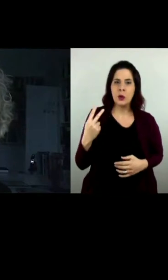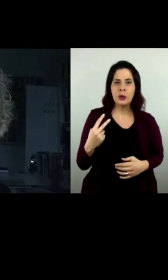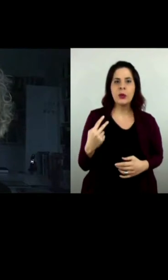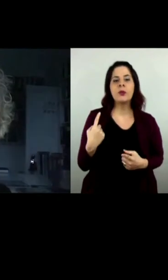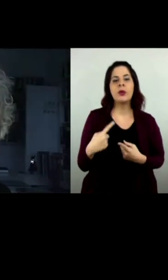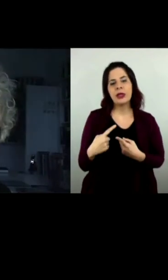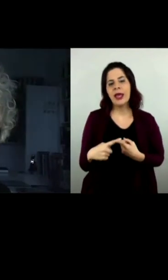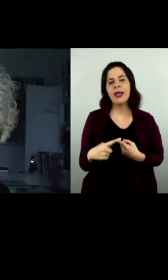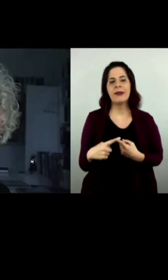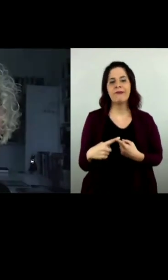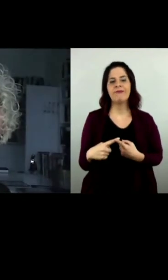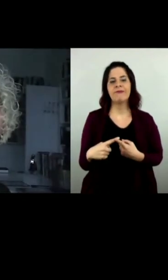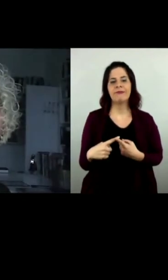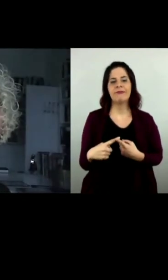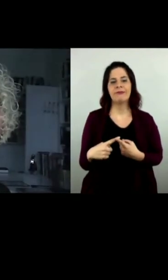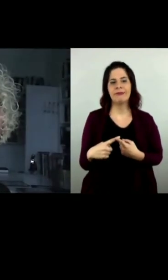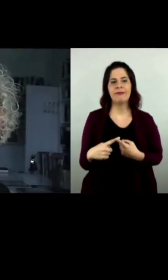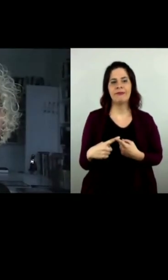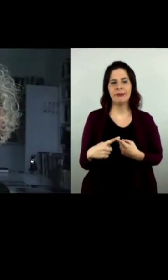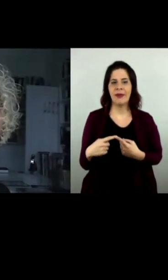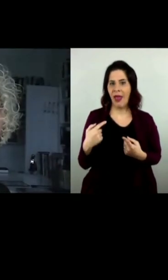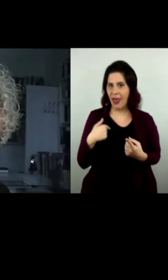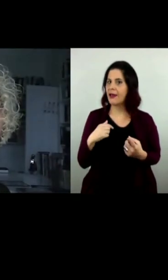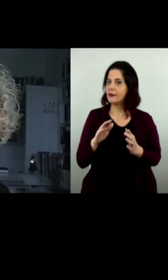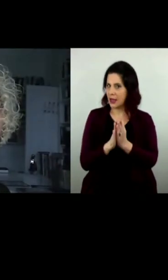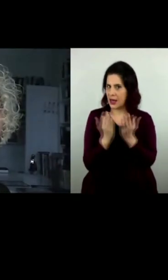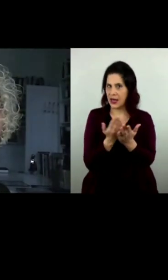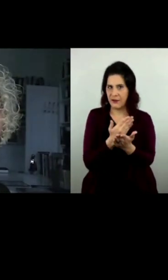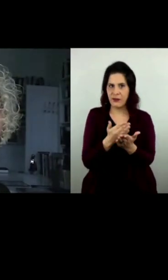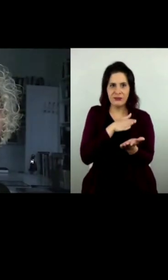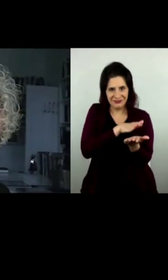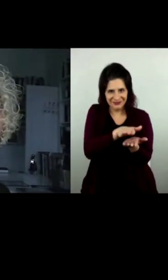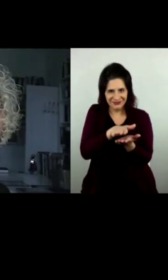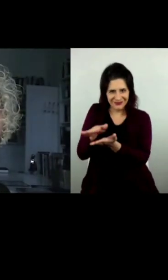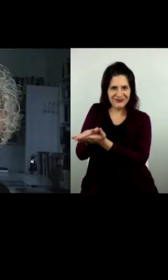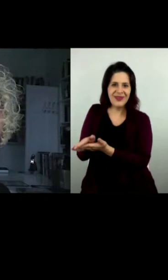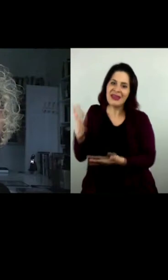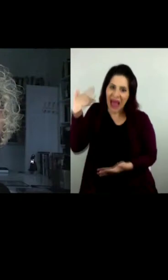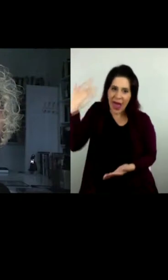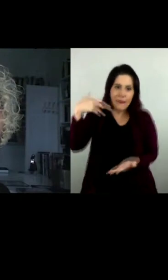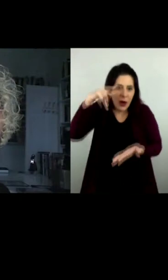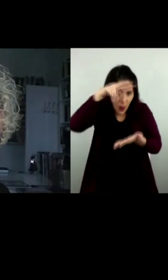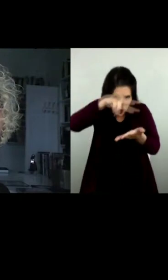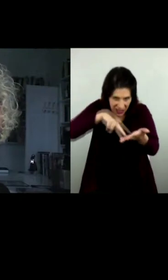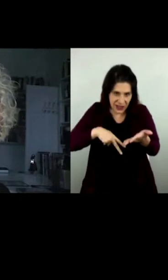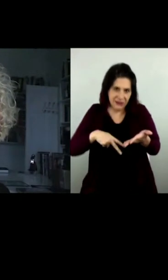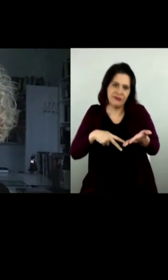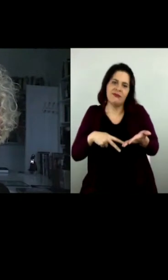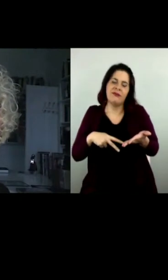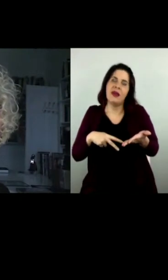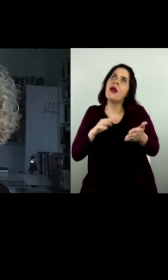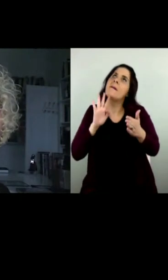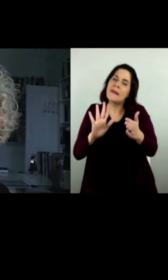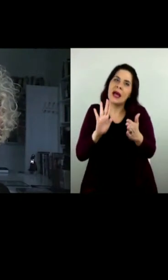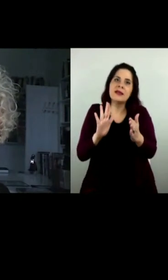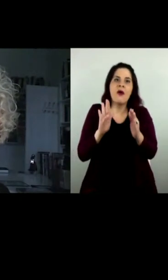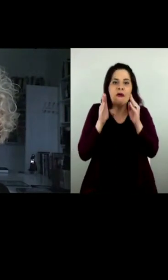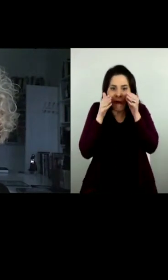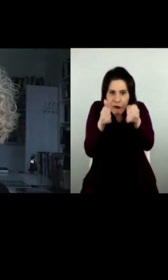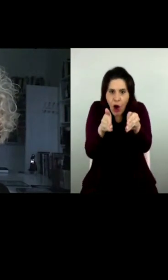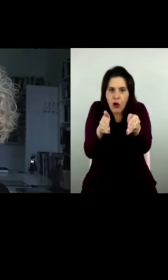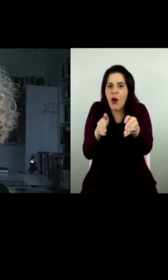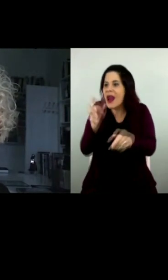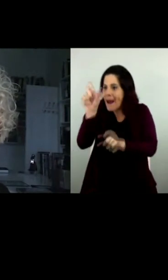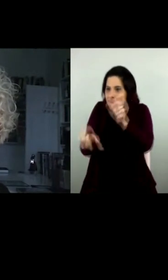as the series, I read at that time, the focus was in the filmmakers. Yes. What we are doing in